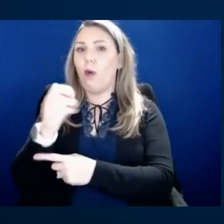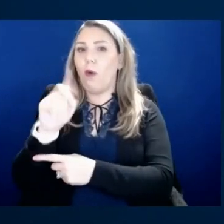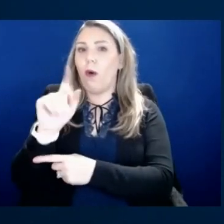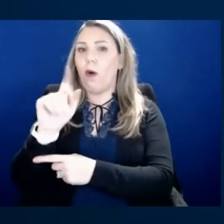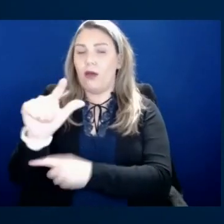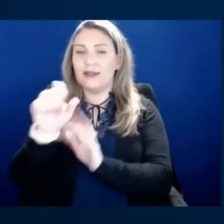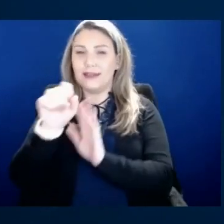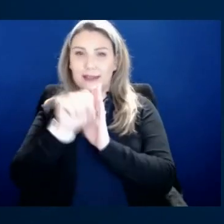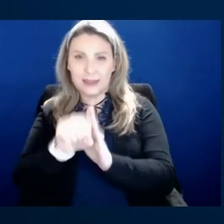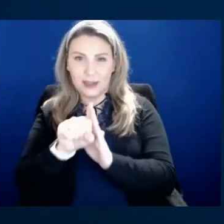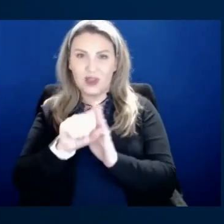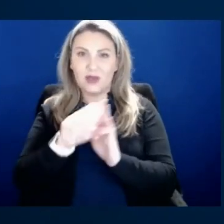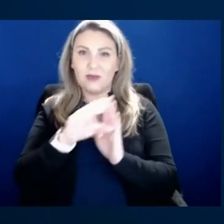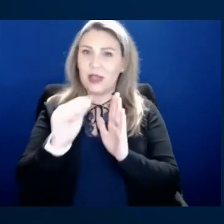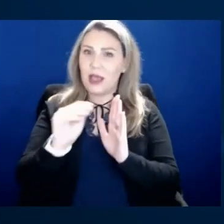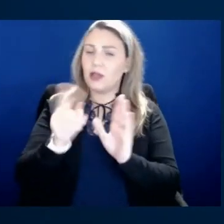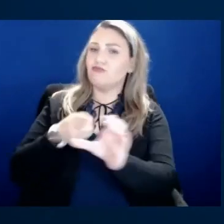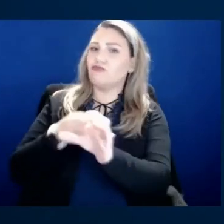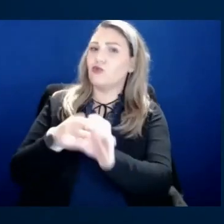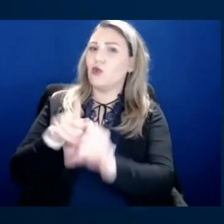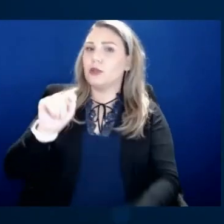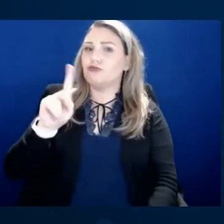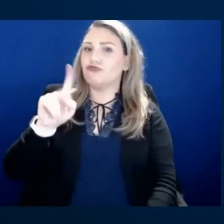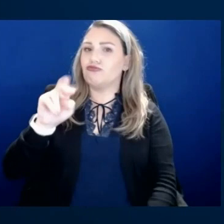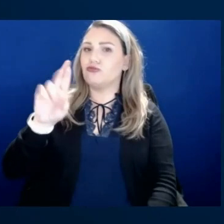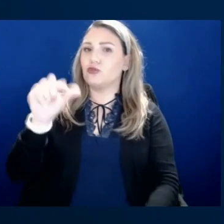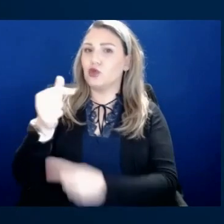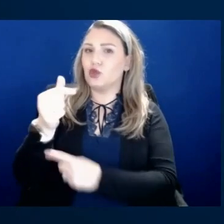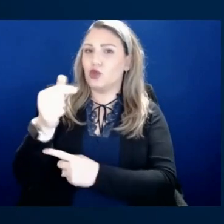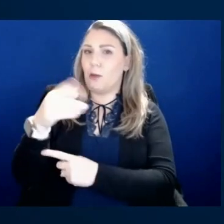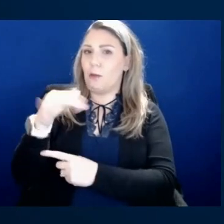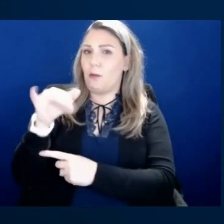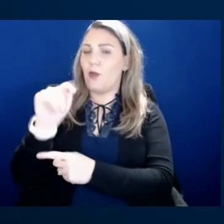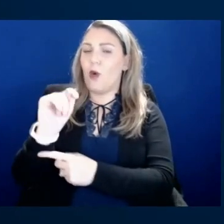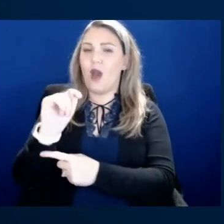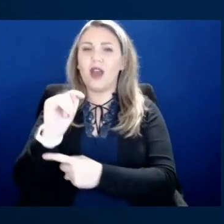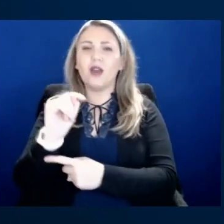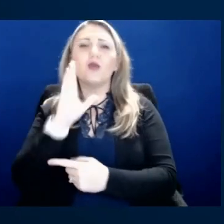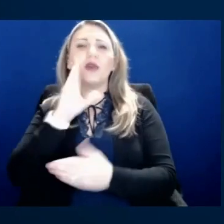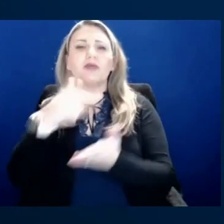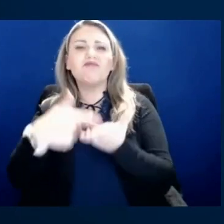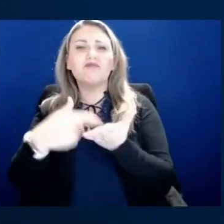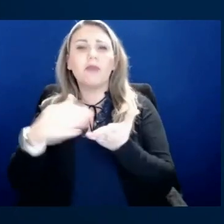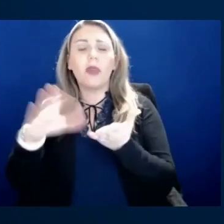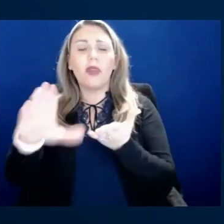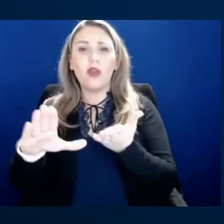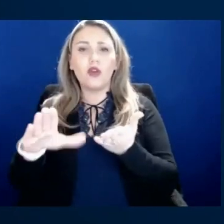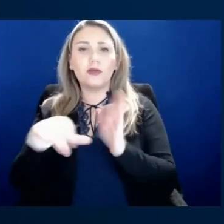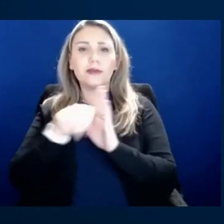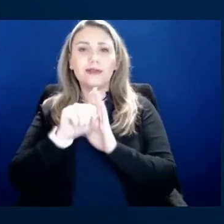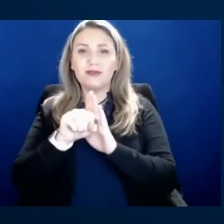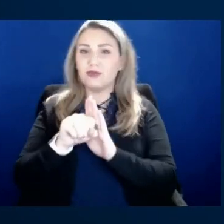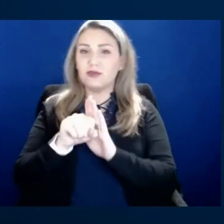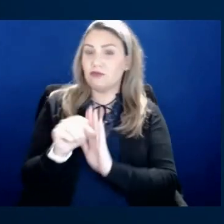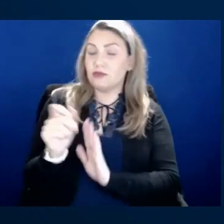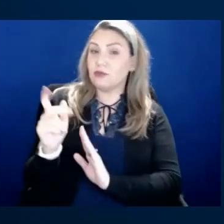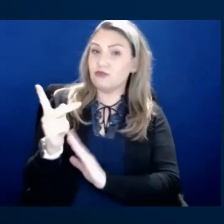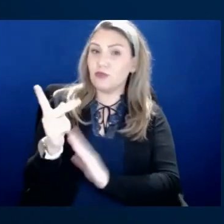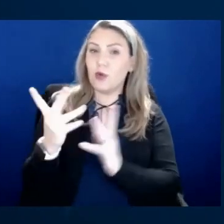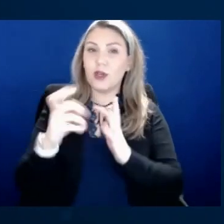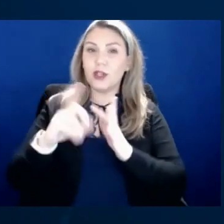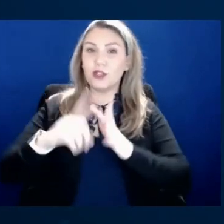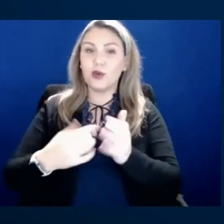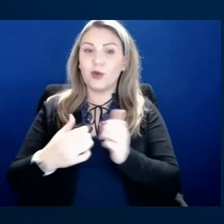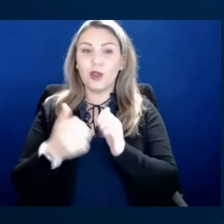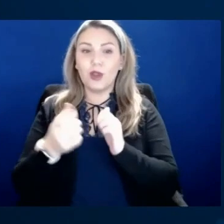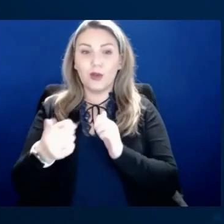their experience, how it started and where they are today. So Kelly and Stephanie, I do want to get started with you. Again, thank you for being with us and sharing